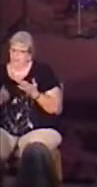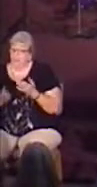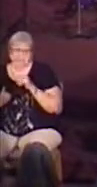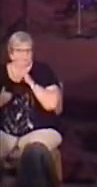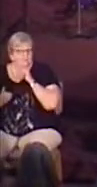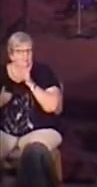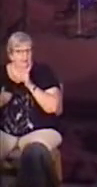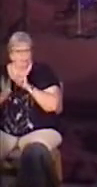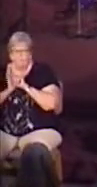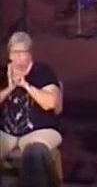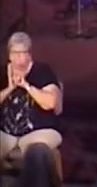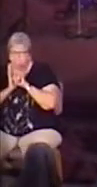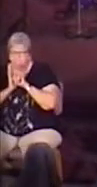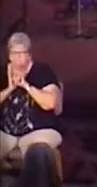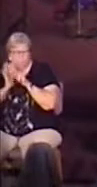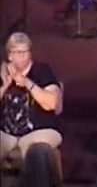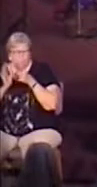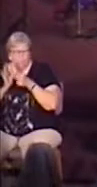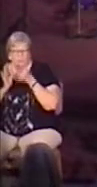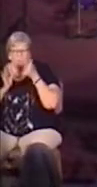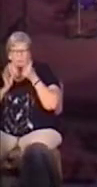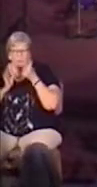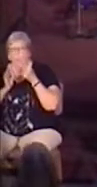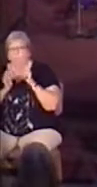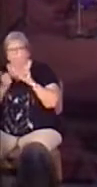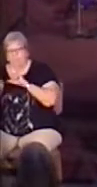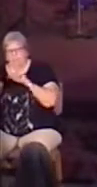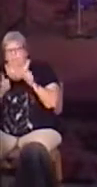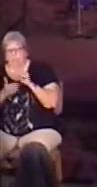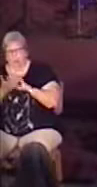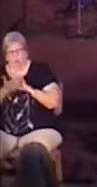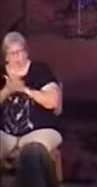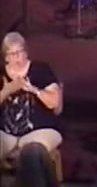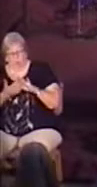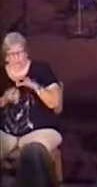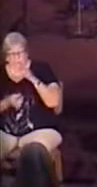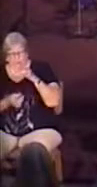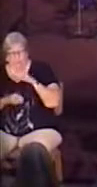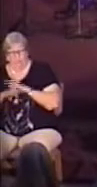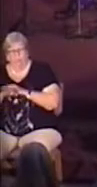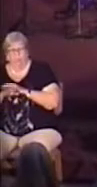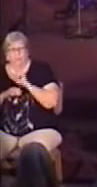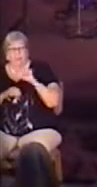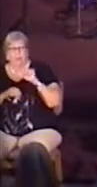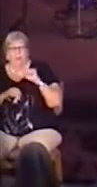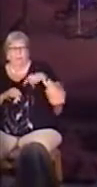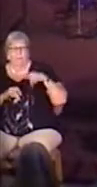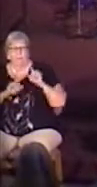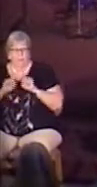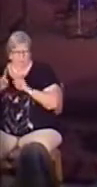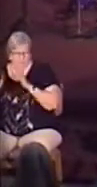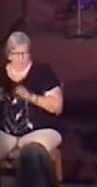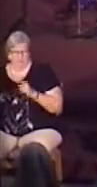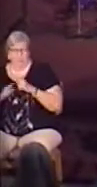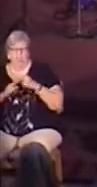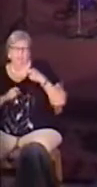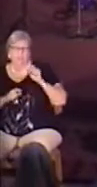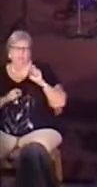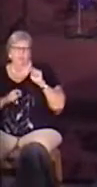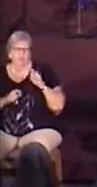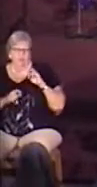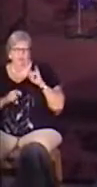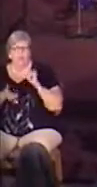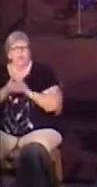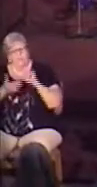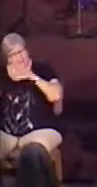the momentary, occasional baptism of the Holy Spirit on the apostles and on the Gentiles. It's water immersion. It's where we